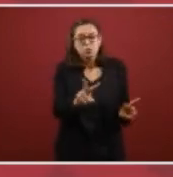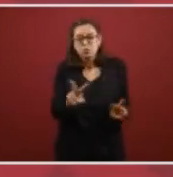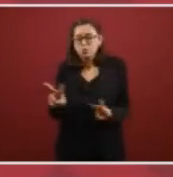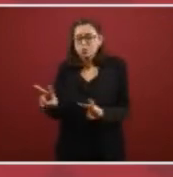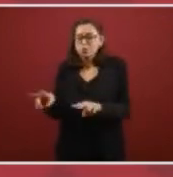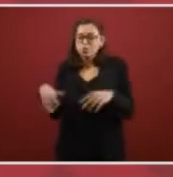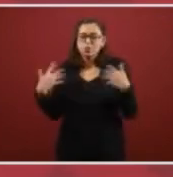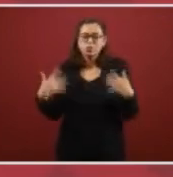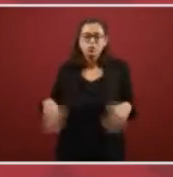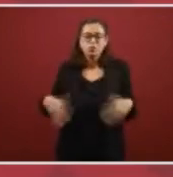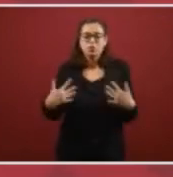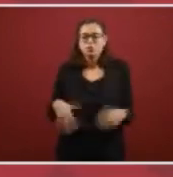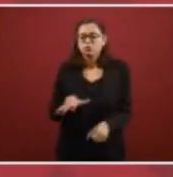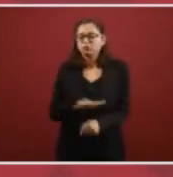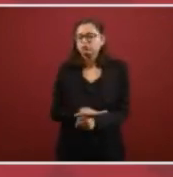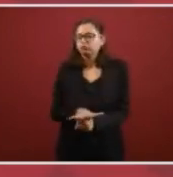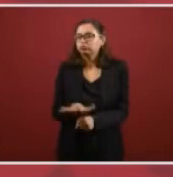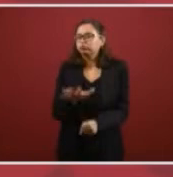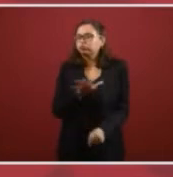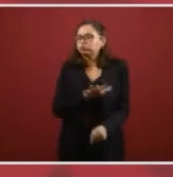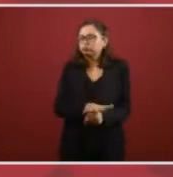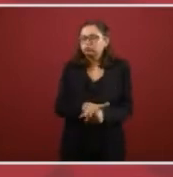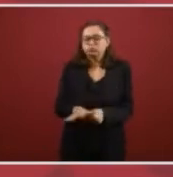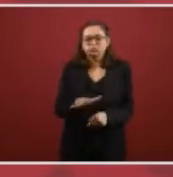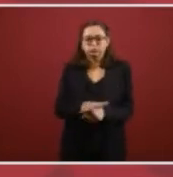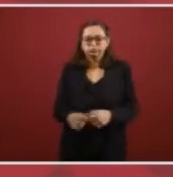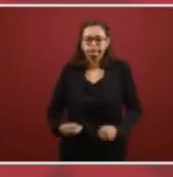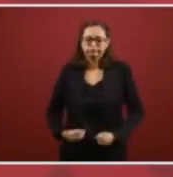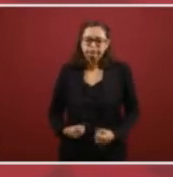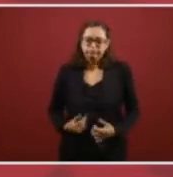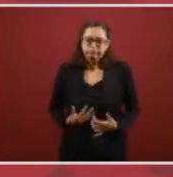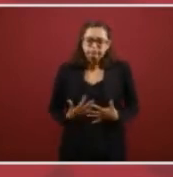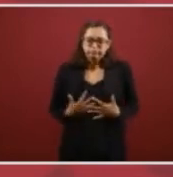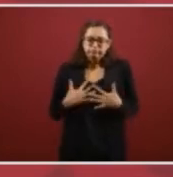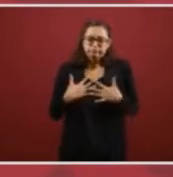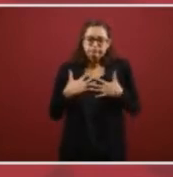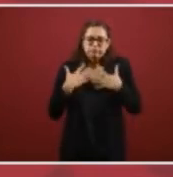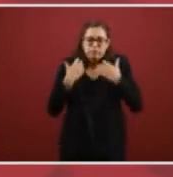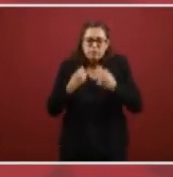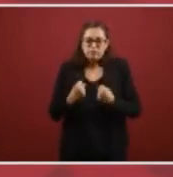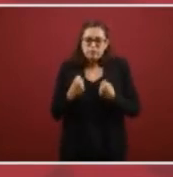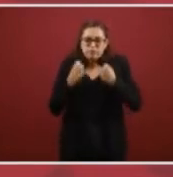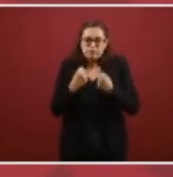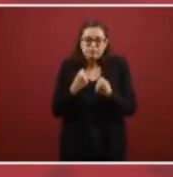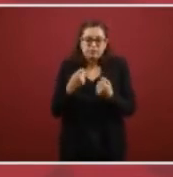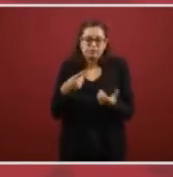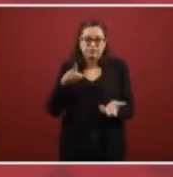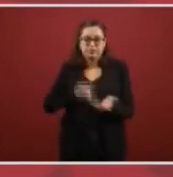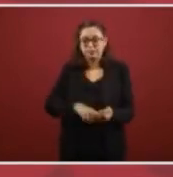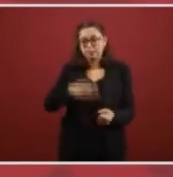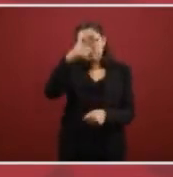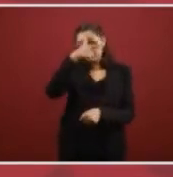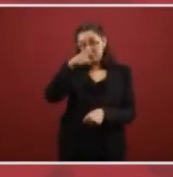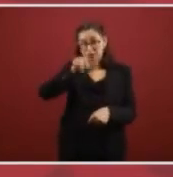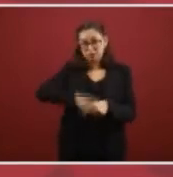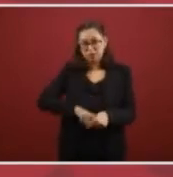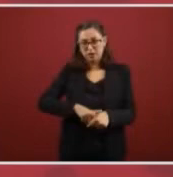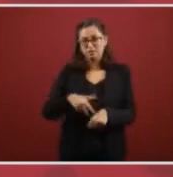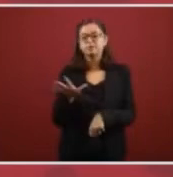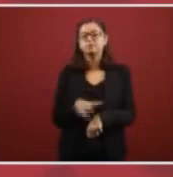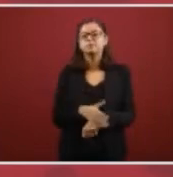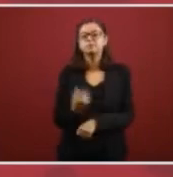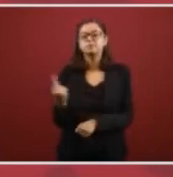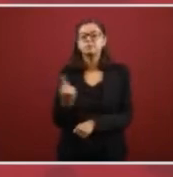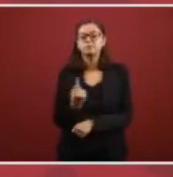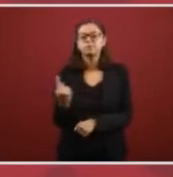if you get to know Mexico, you'll be very satisfied and very strengthened spiritually.